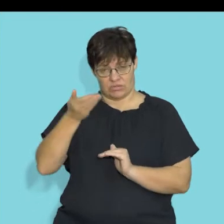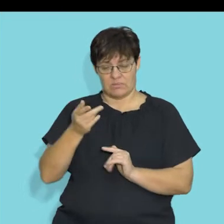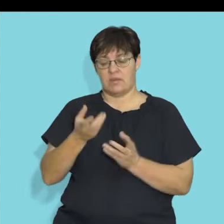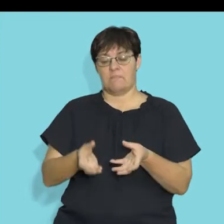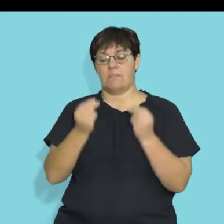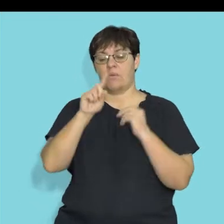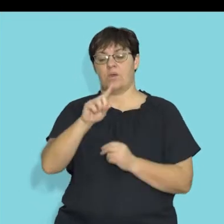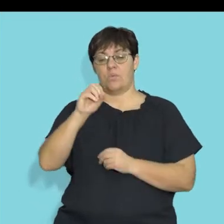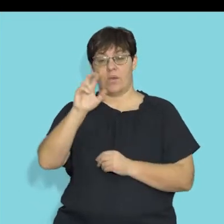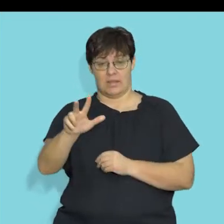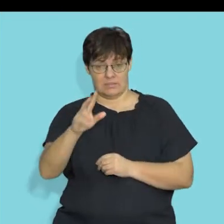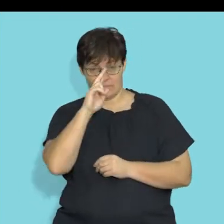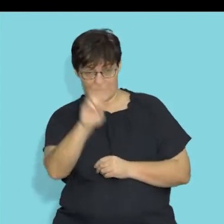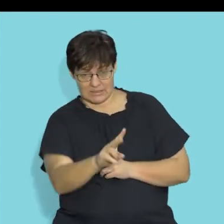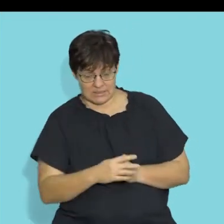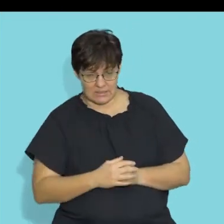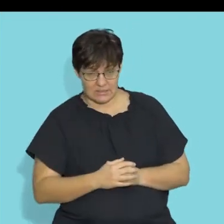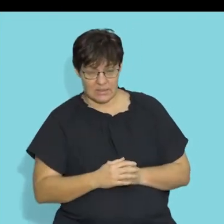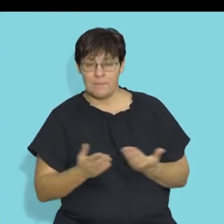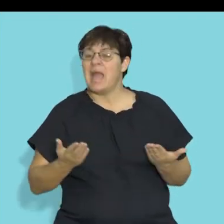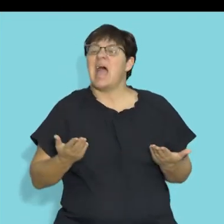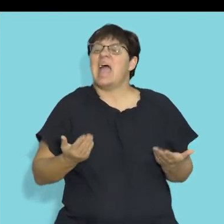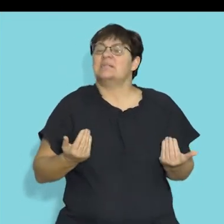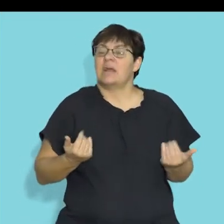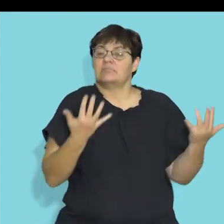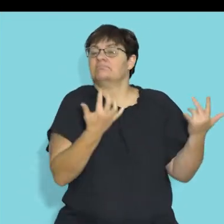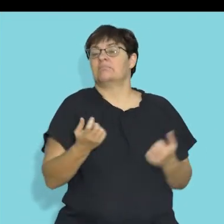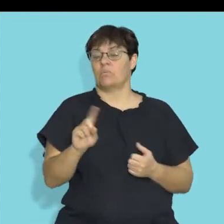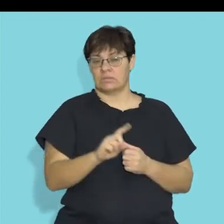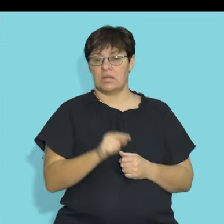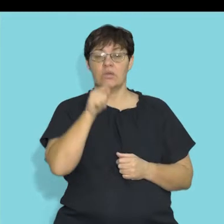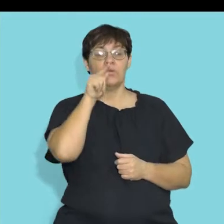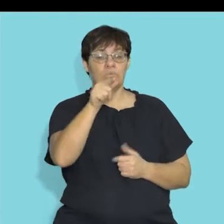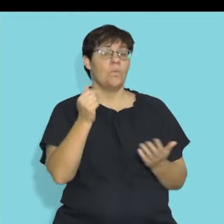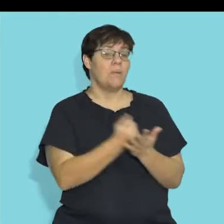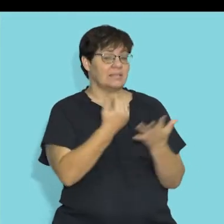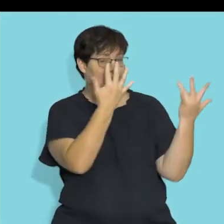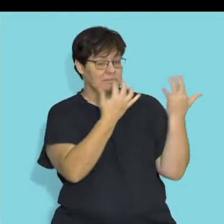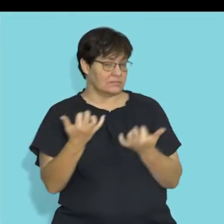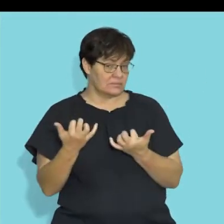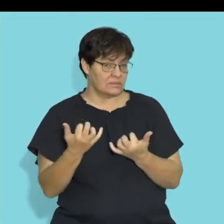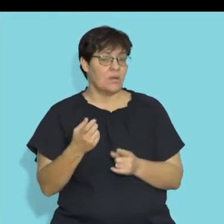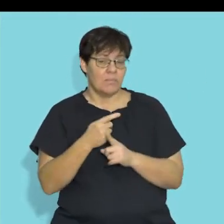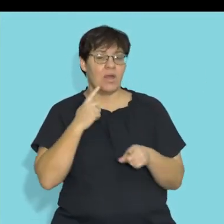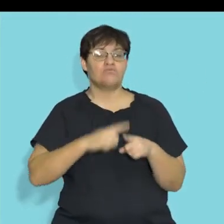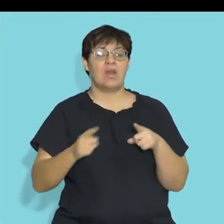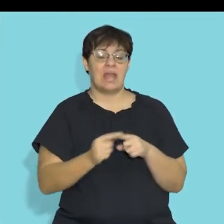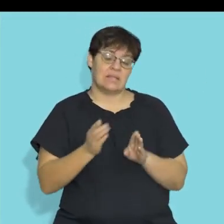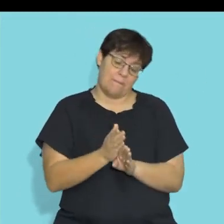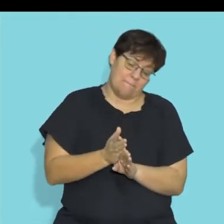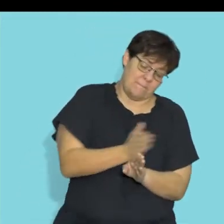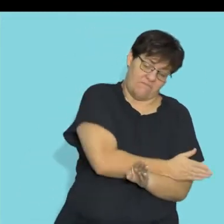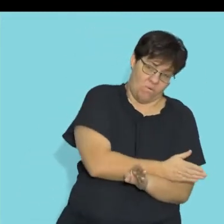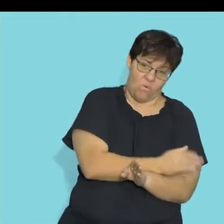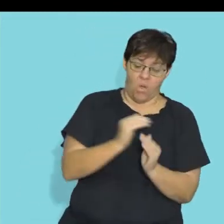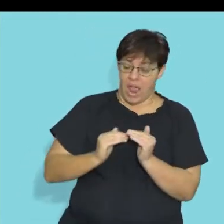8% to give me 108. Do you see that? What are you expected to calculate? You are expected to calculate